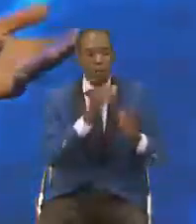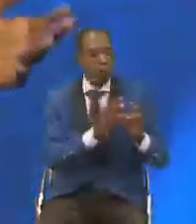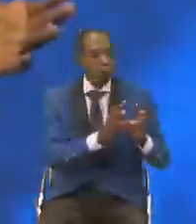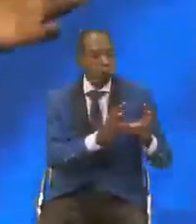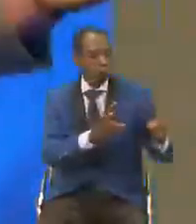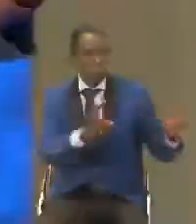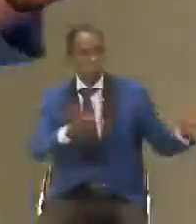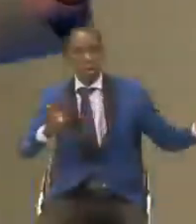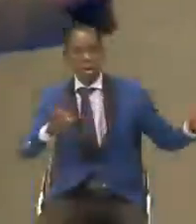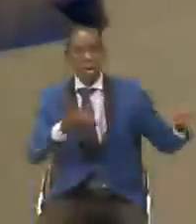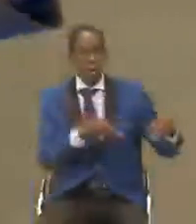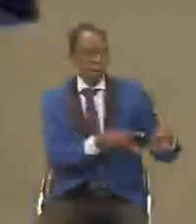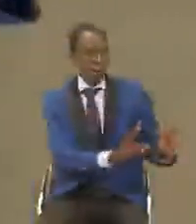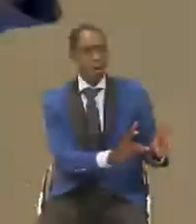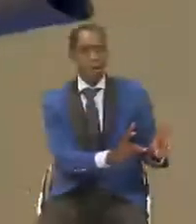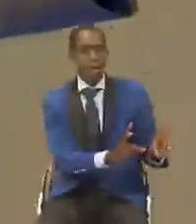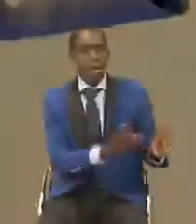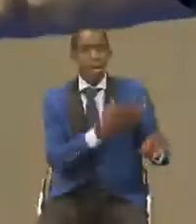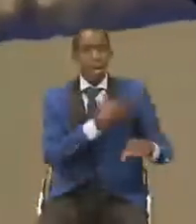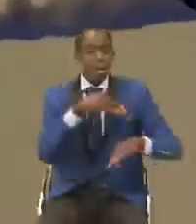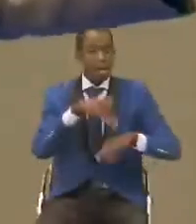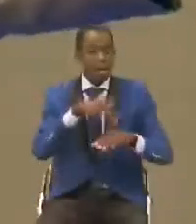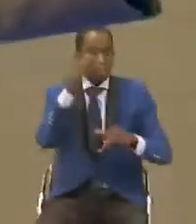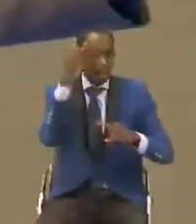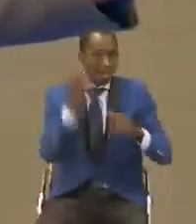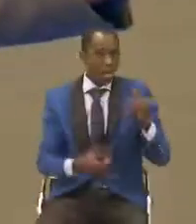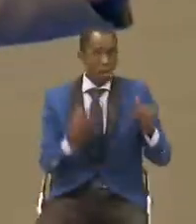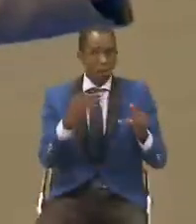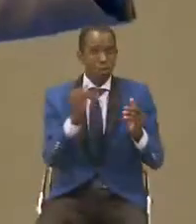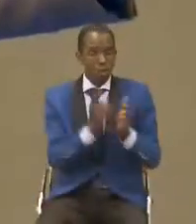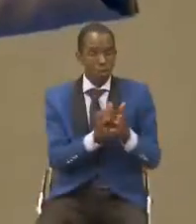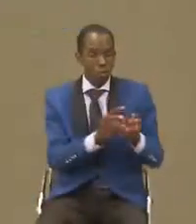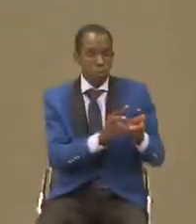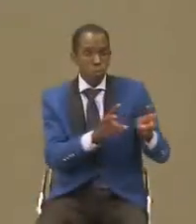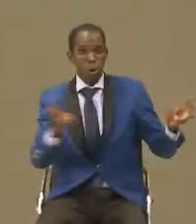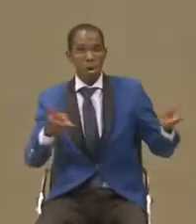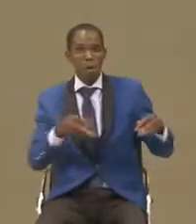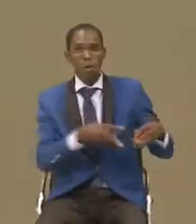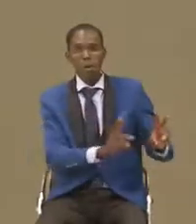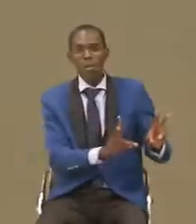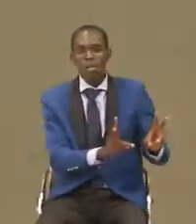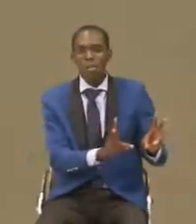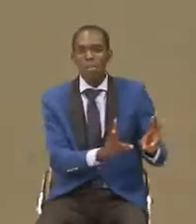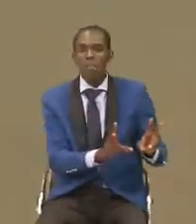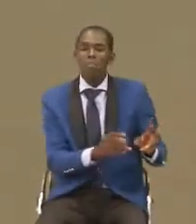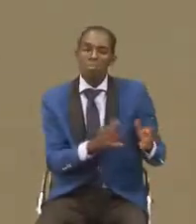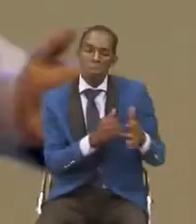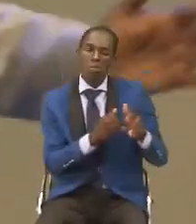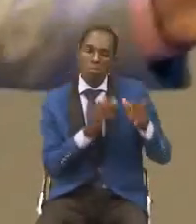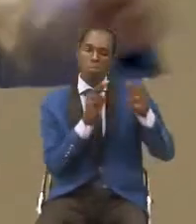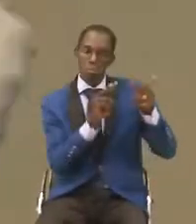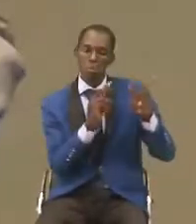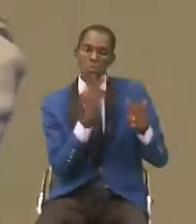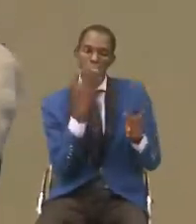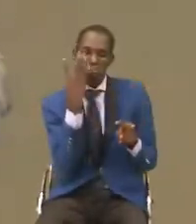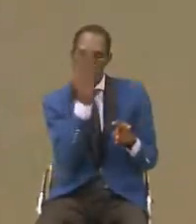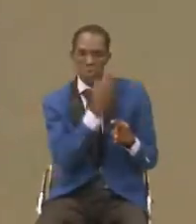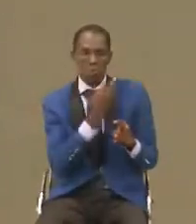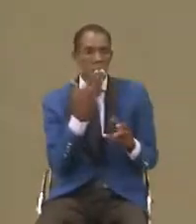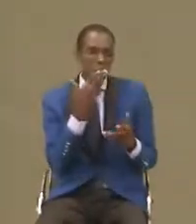that. He said, there's a broad way. And then at the end of that broad